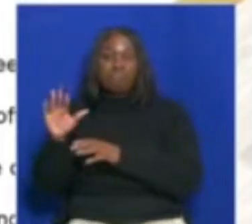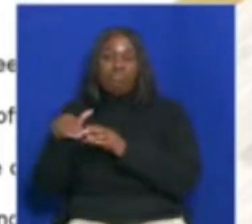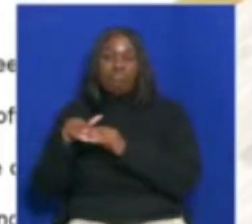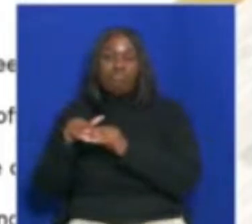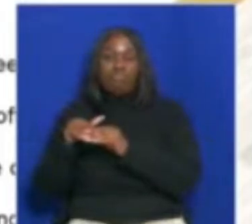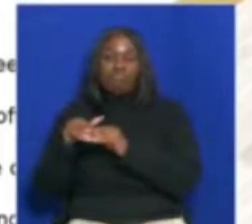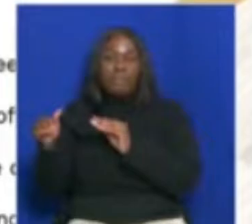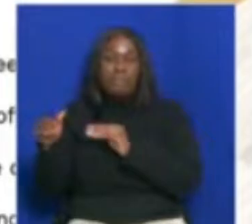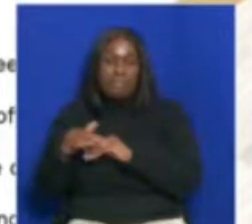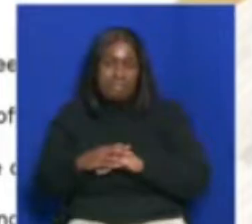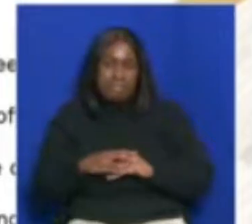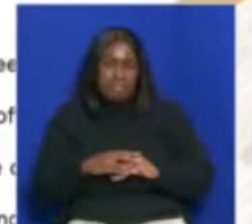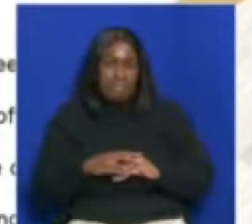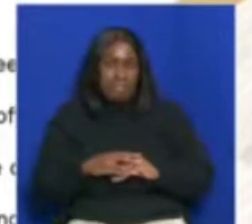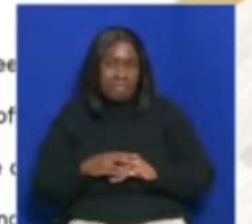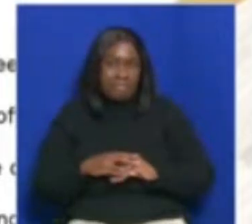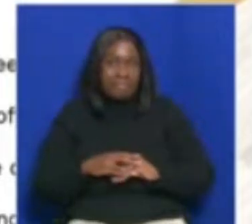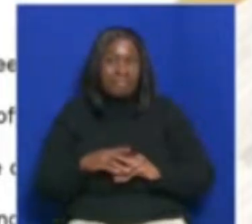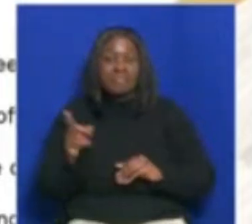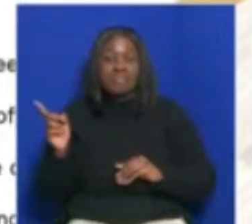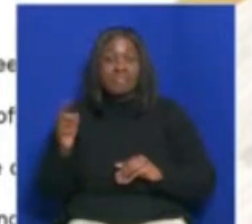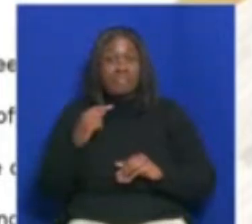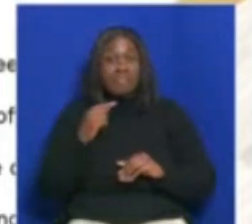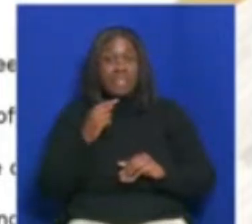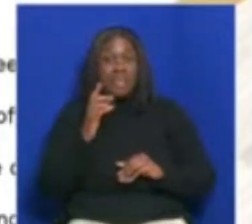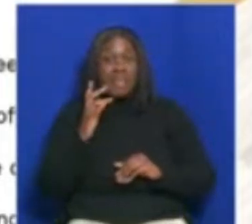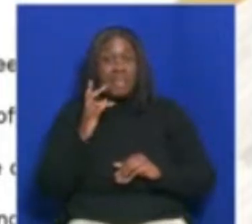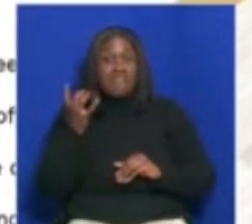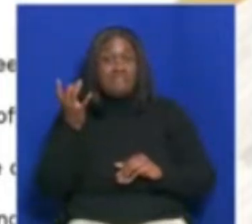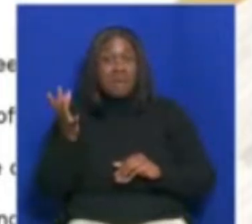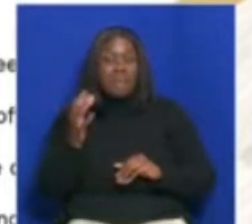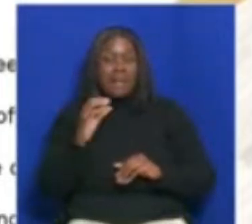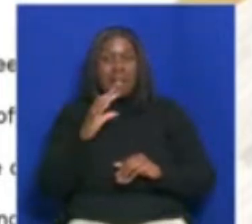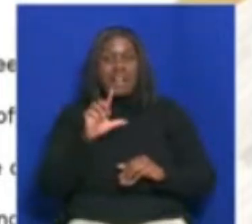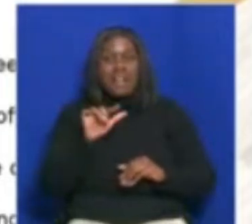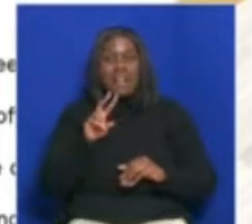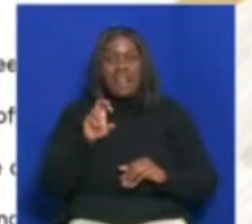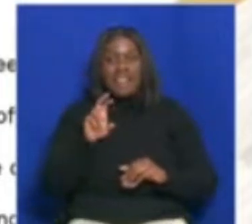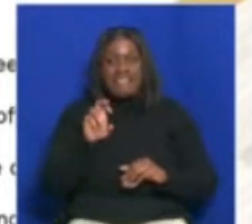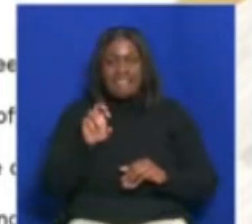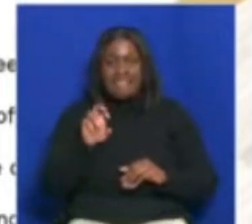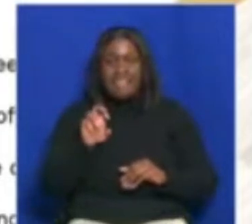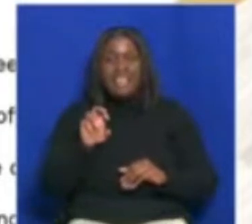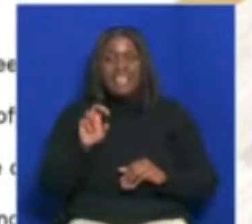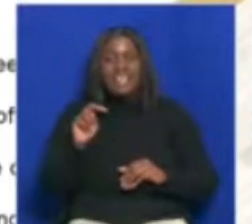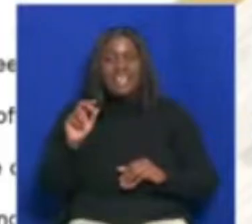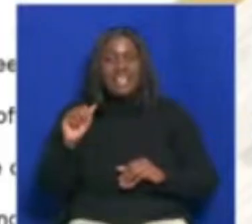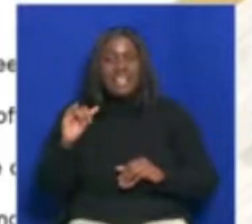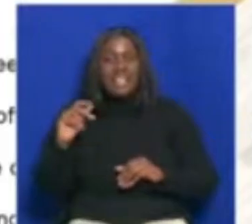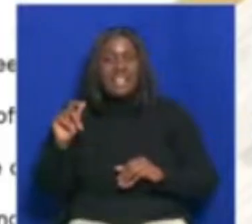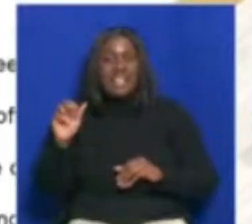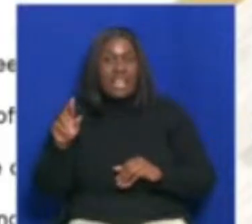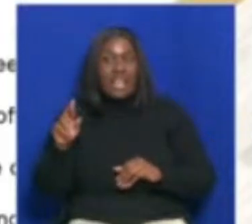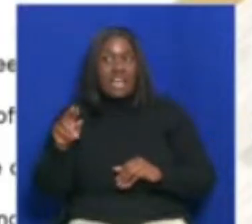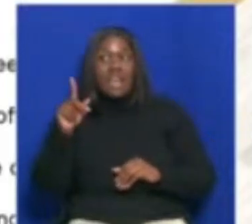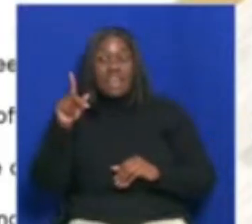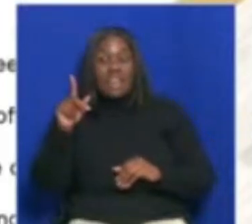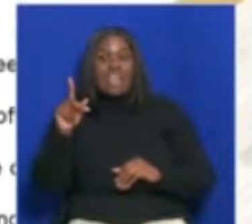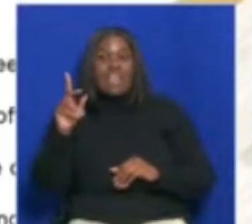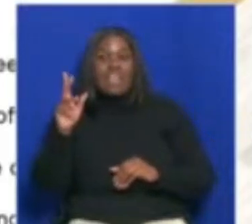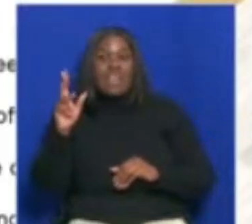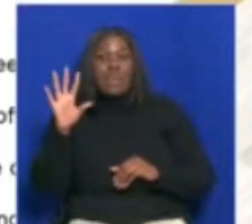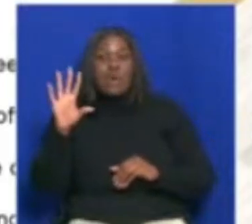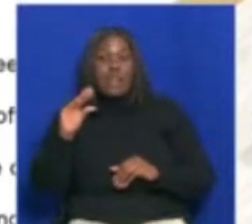Clive Naika had offered Lieutenant Colonel Dina Govender $2.5 million to kill him. On